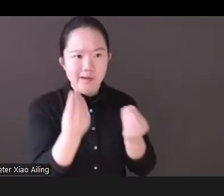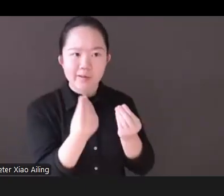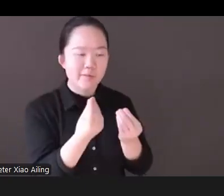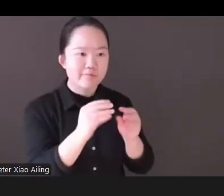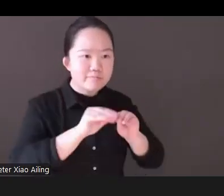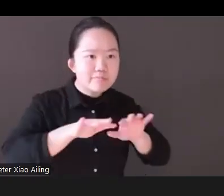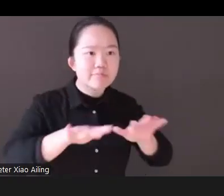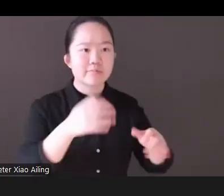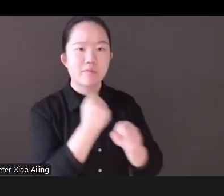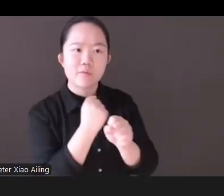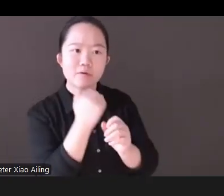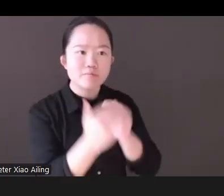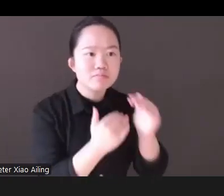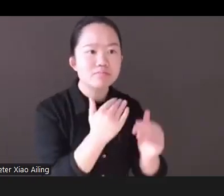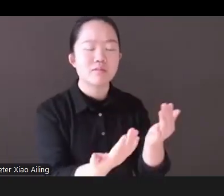think.